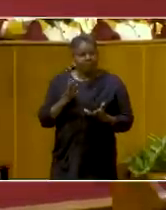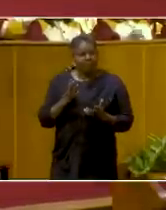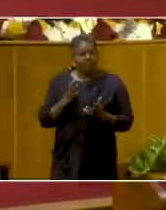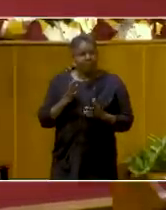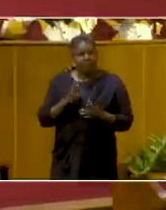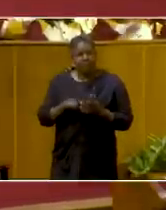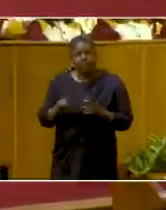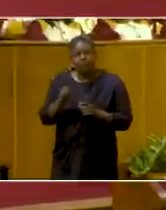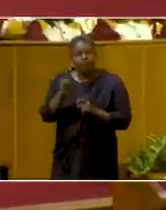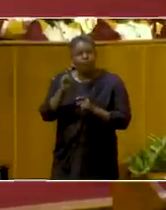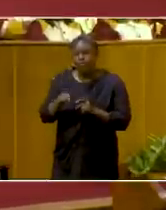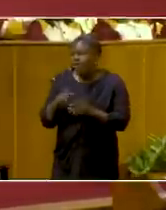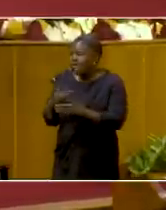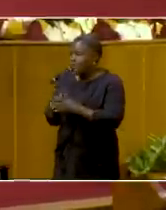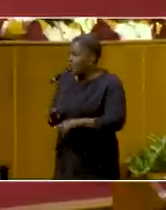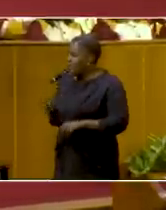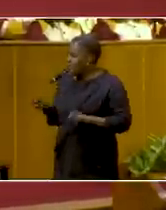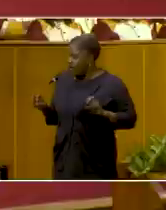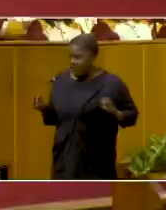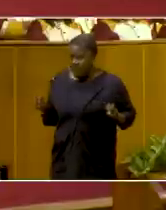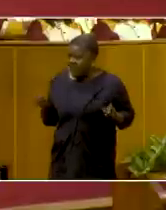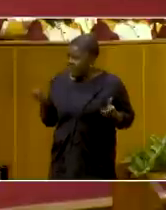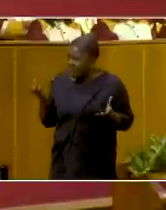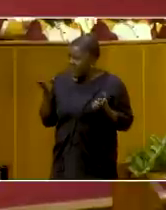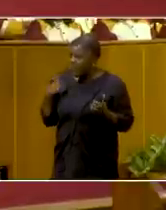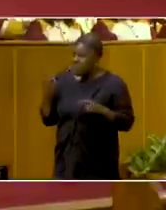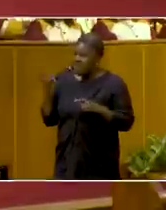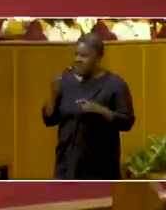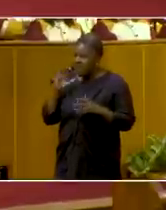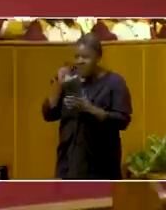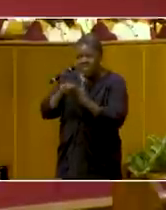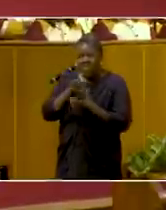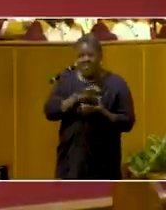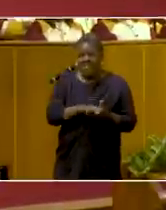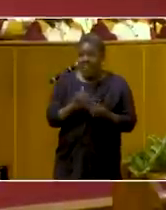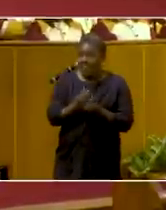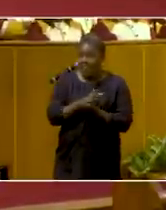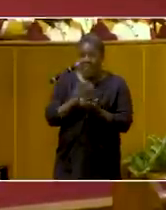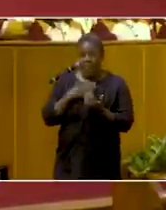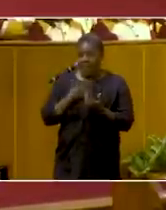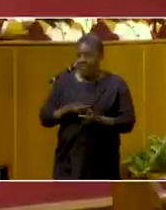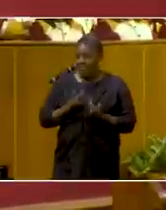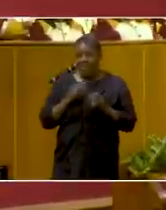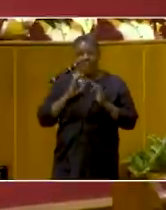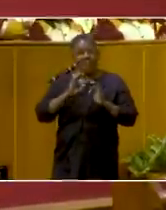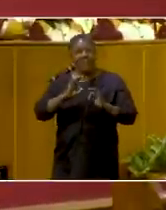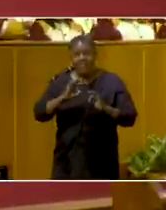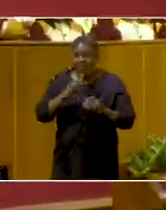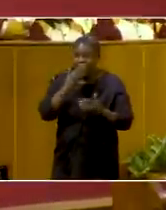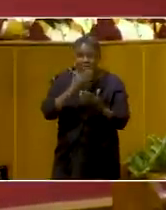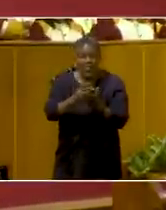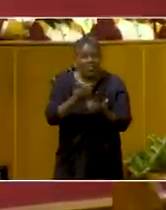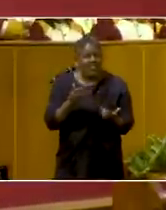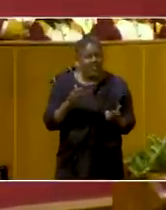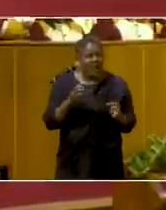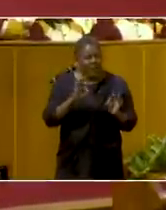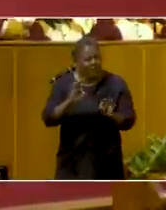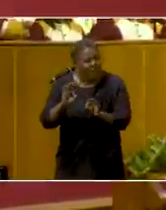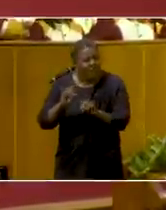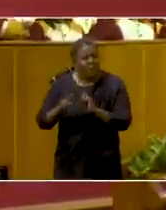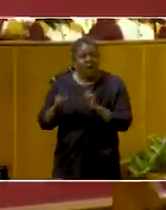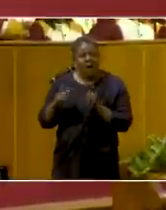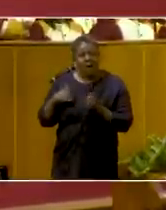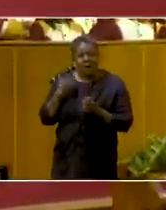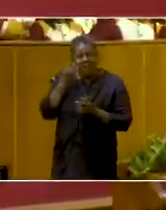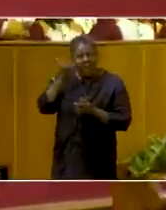And you need your neighbor on your pew to believe that you walked in and all is well with your walk with God. But if